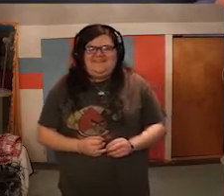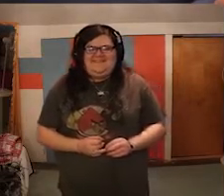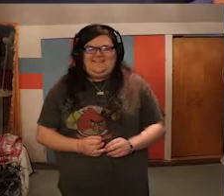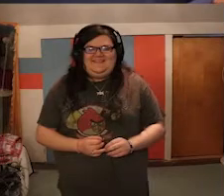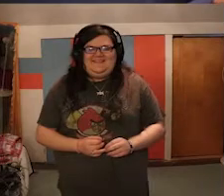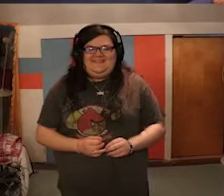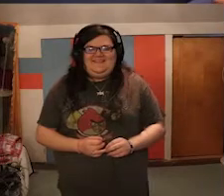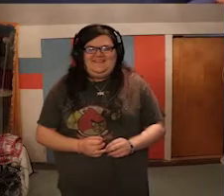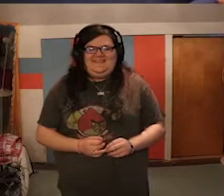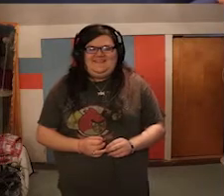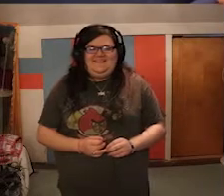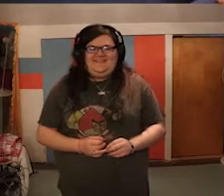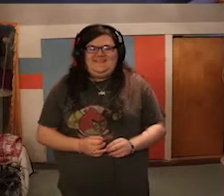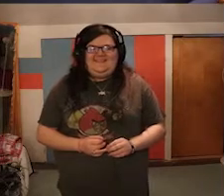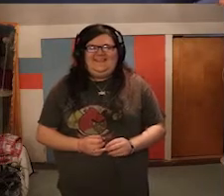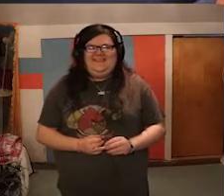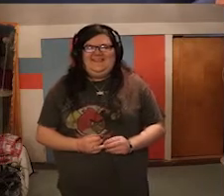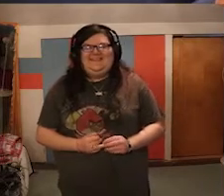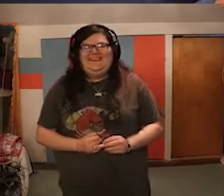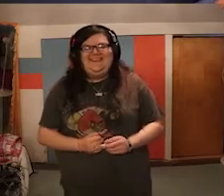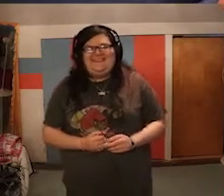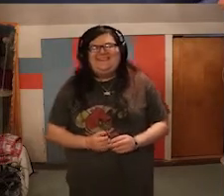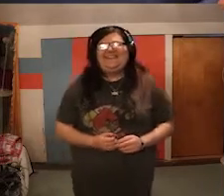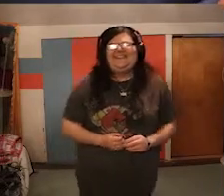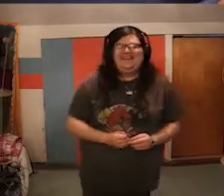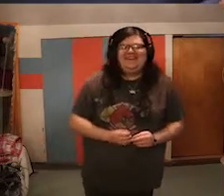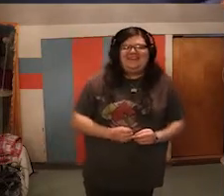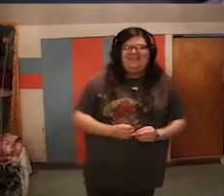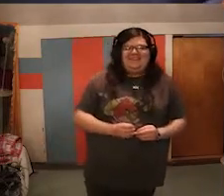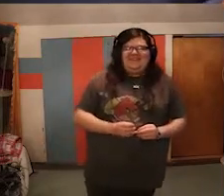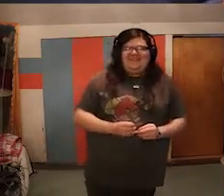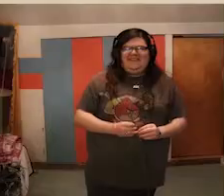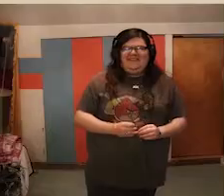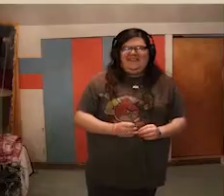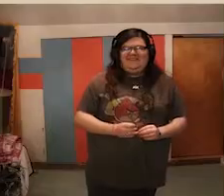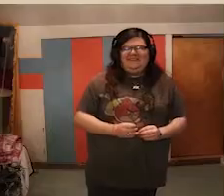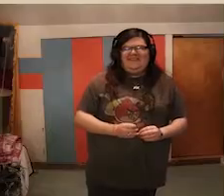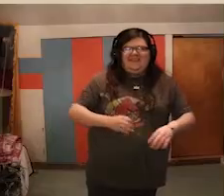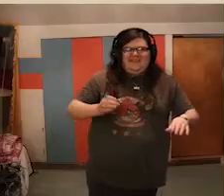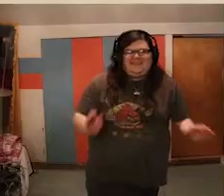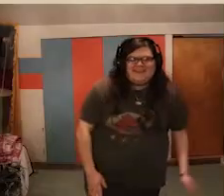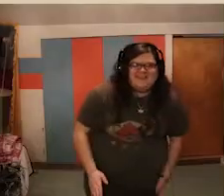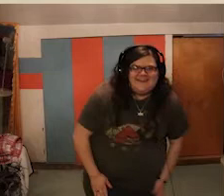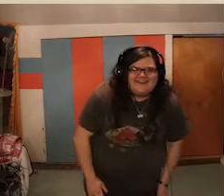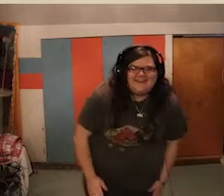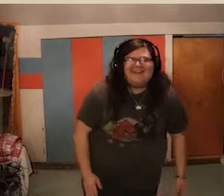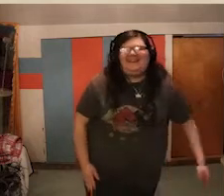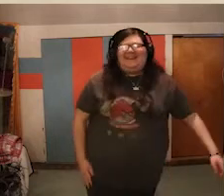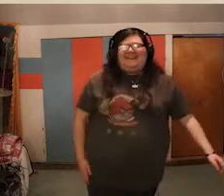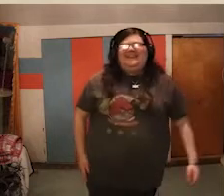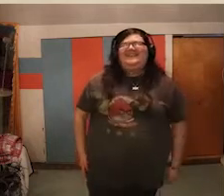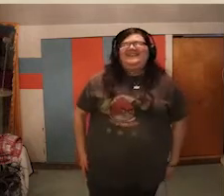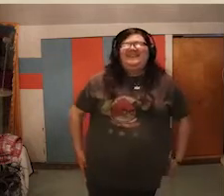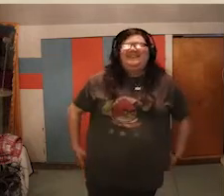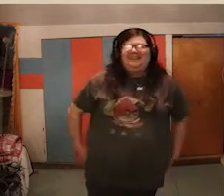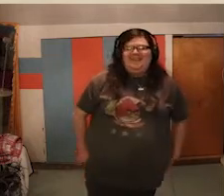Cute! I love looking like a teddy bear. Oh my gosh. Yeah, that's cute as hell. Wow. Drum roll.